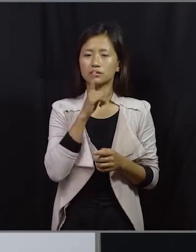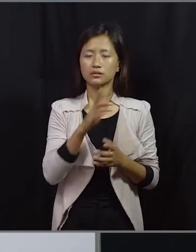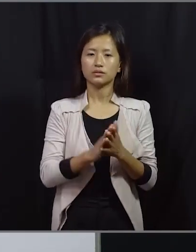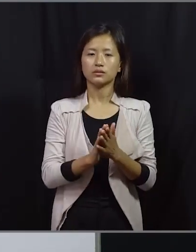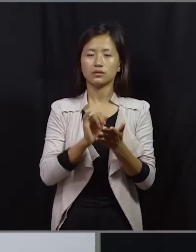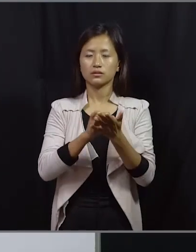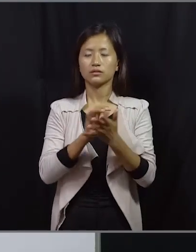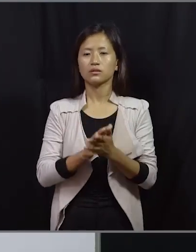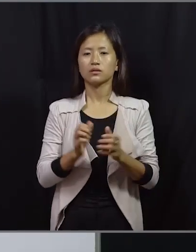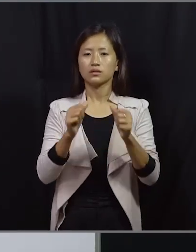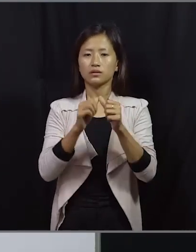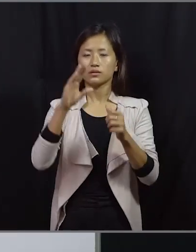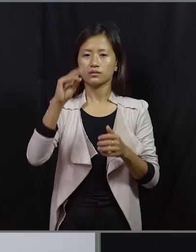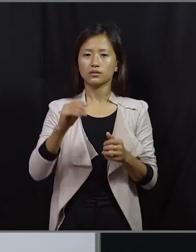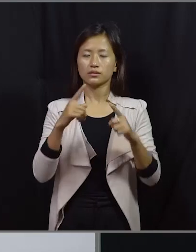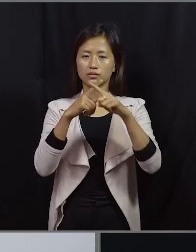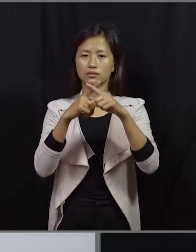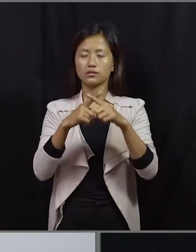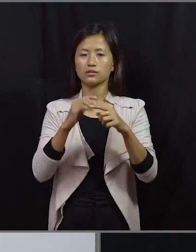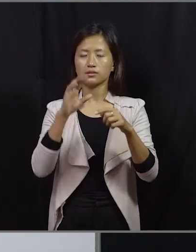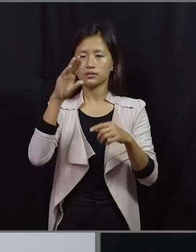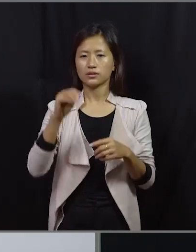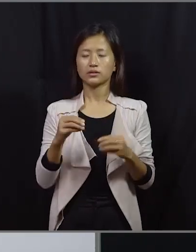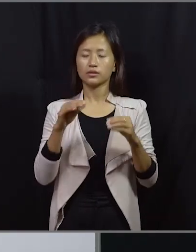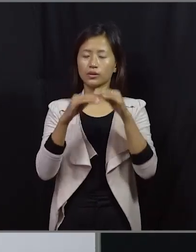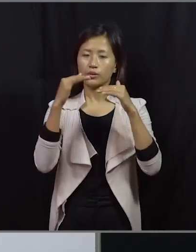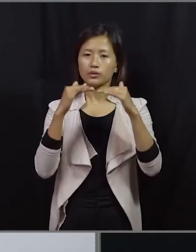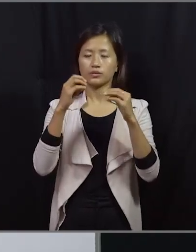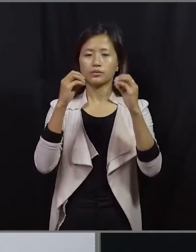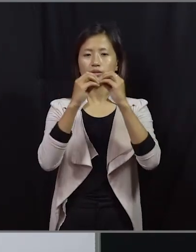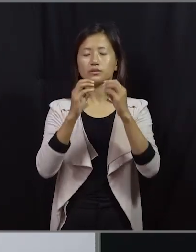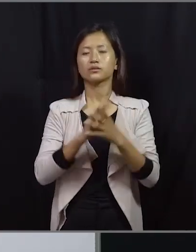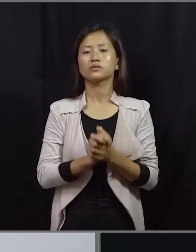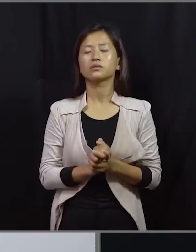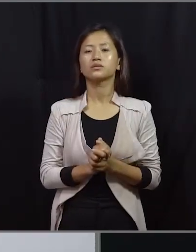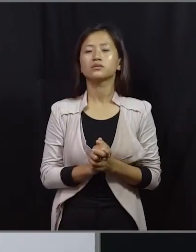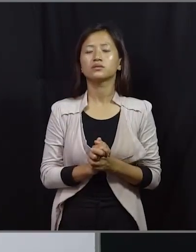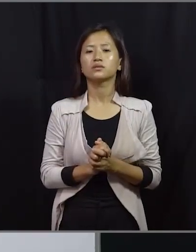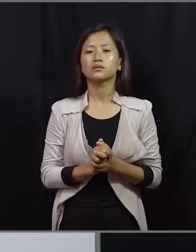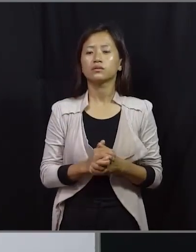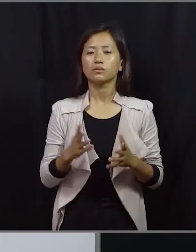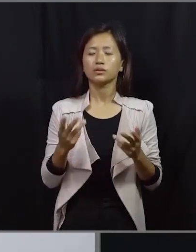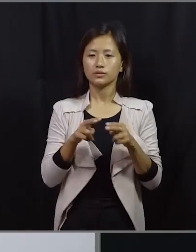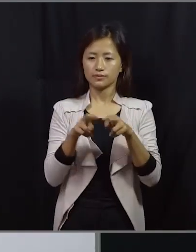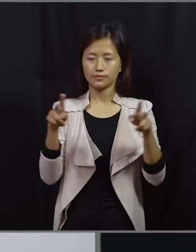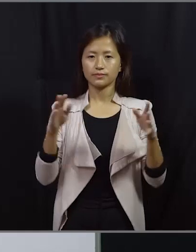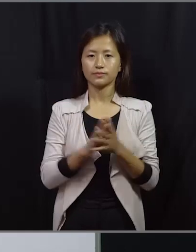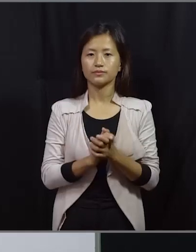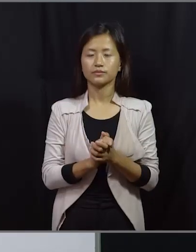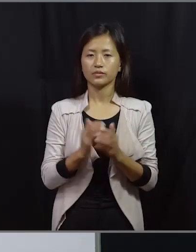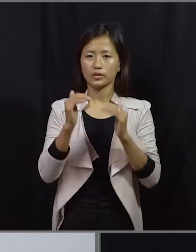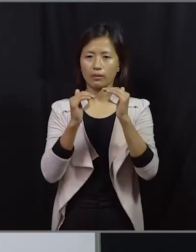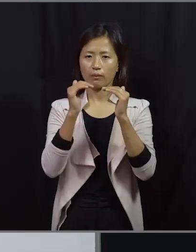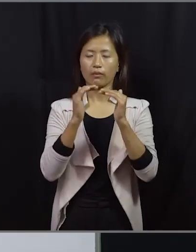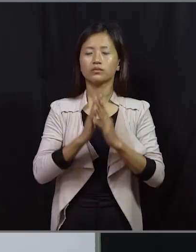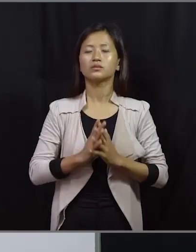A less than x less than or equal to b. Okay, What is the difference it is making by putting this equal